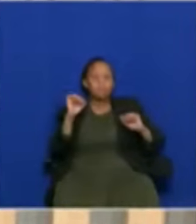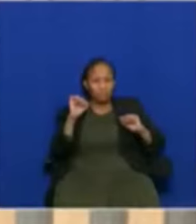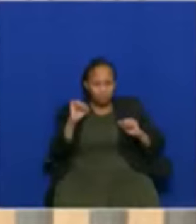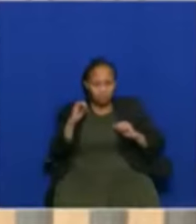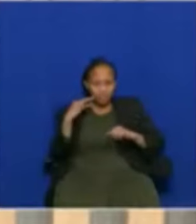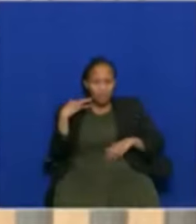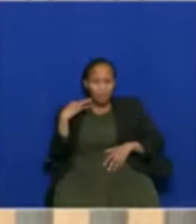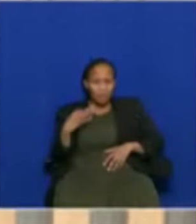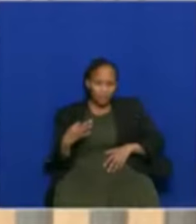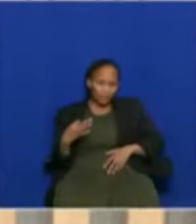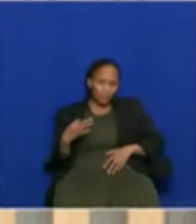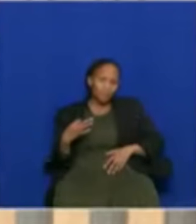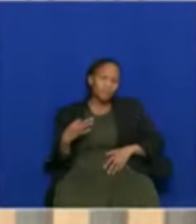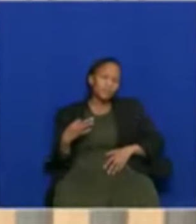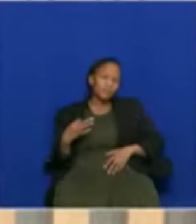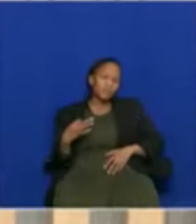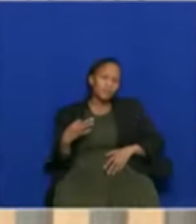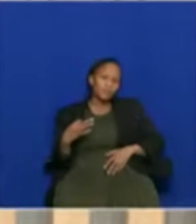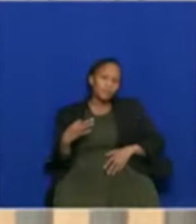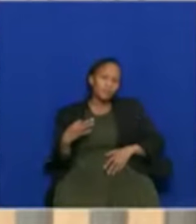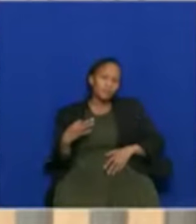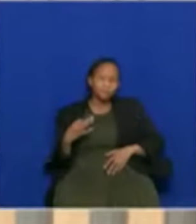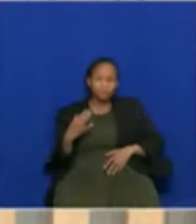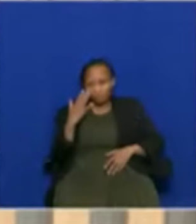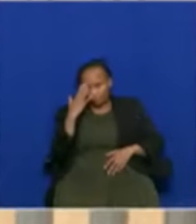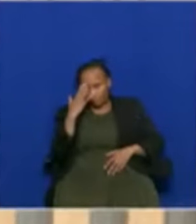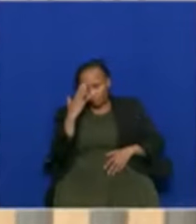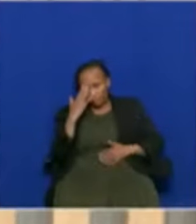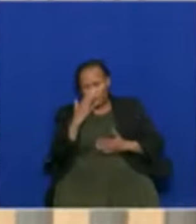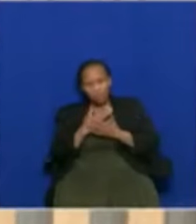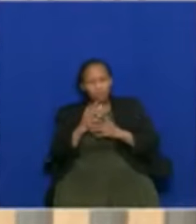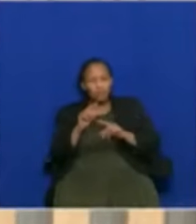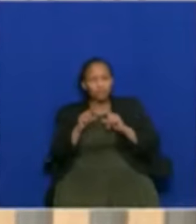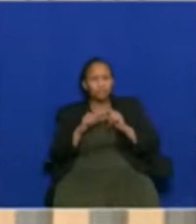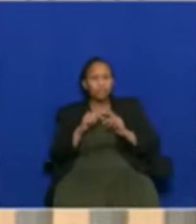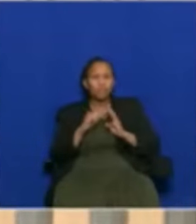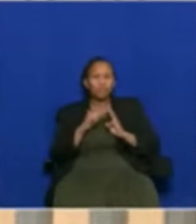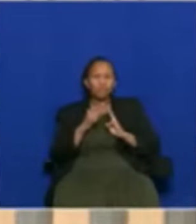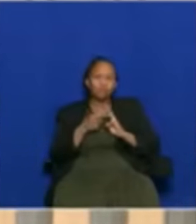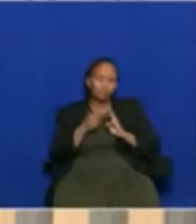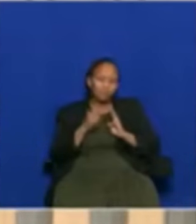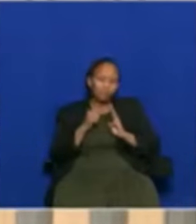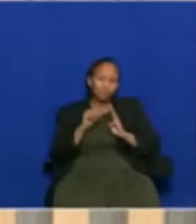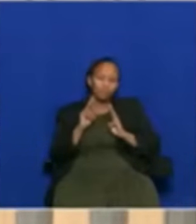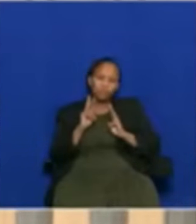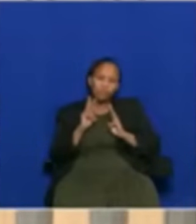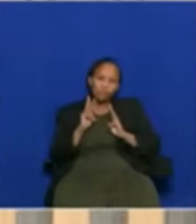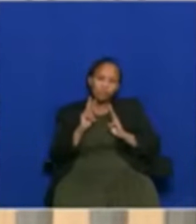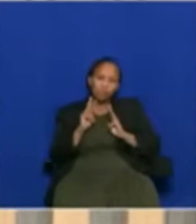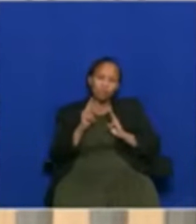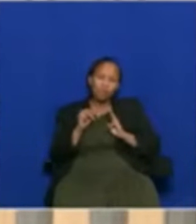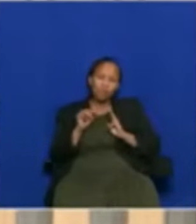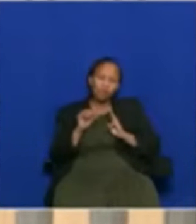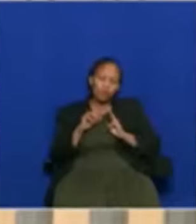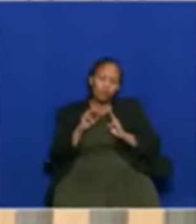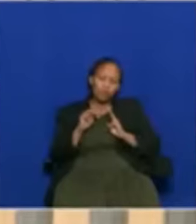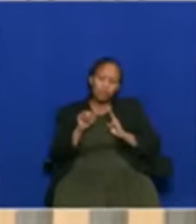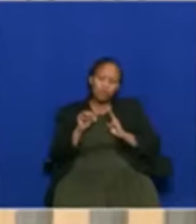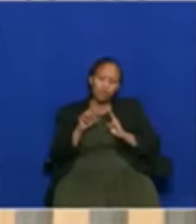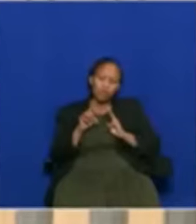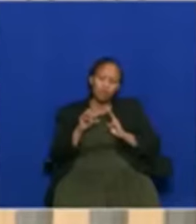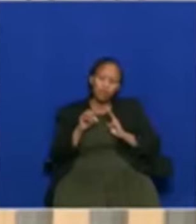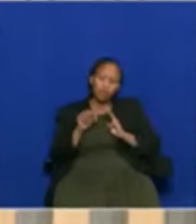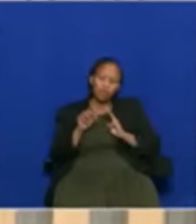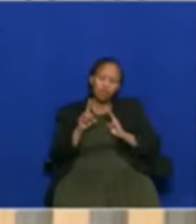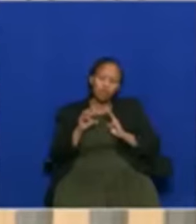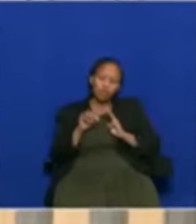the accused, the three, Kumalo, Madondo, Lekalakala, appealed one bail